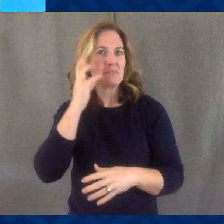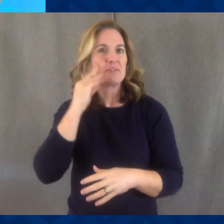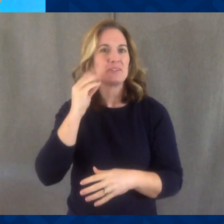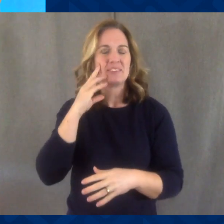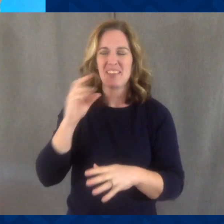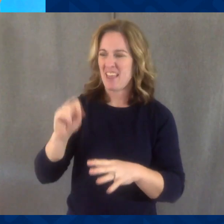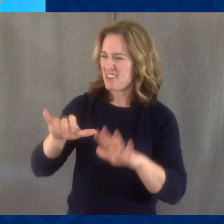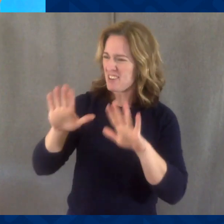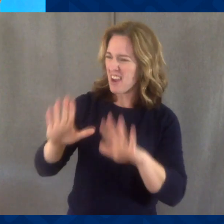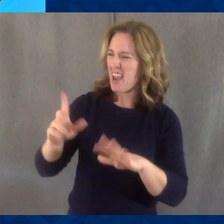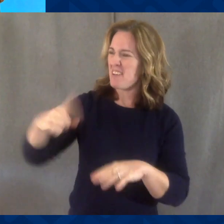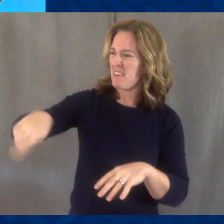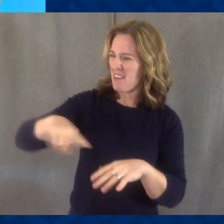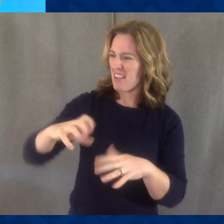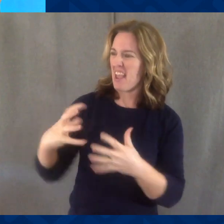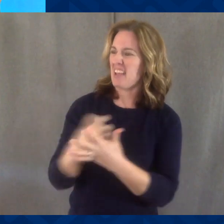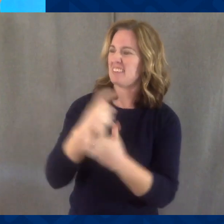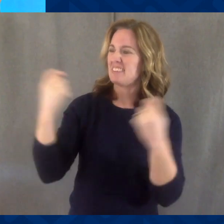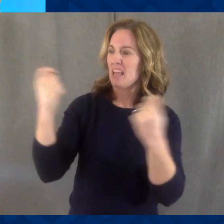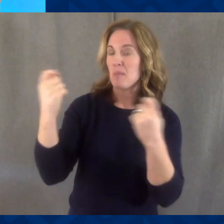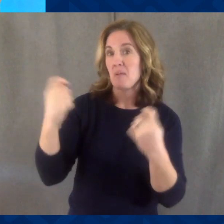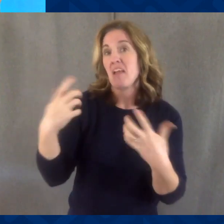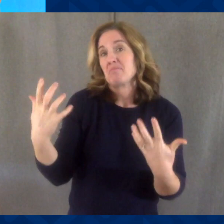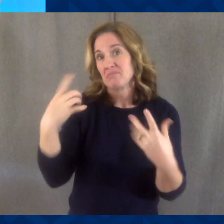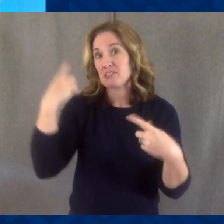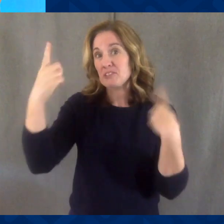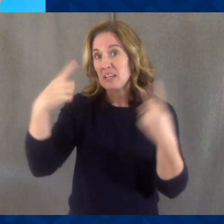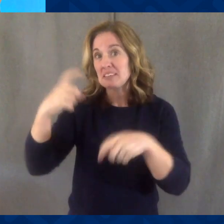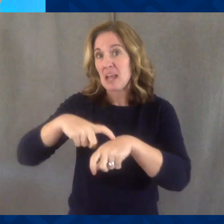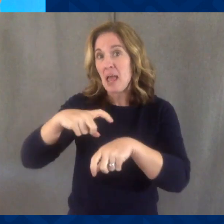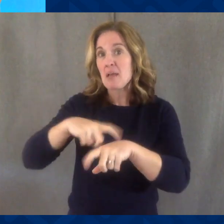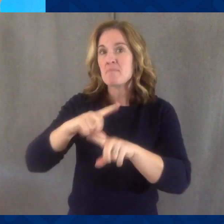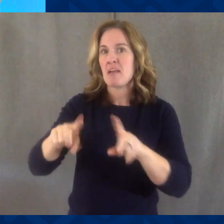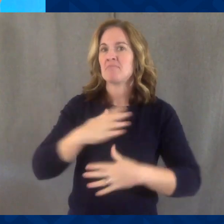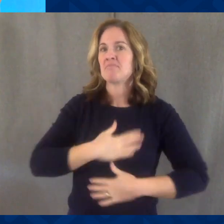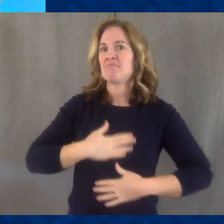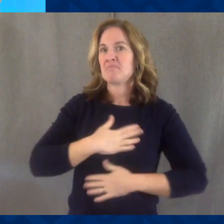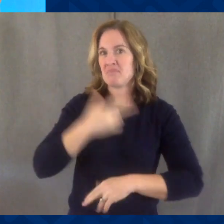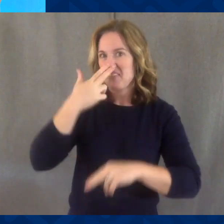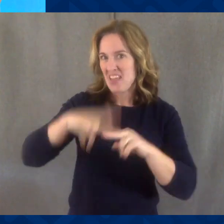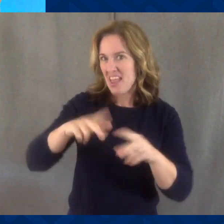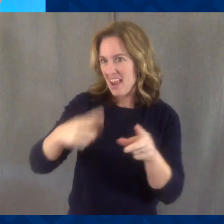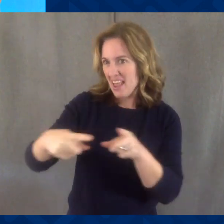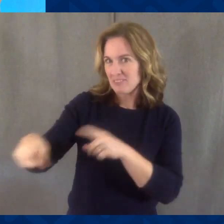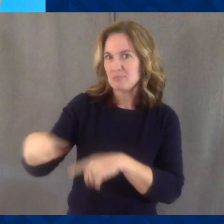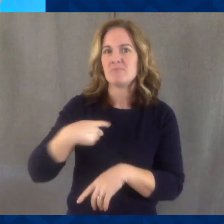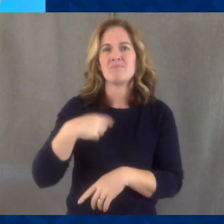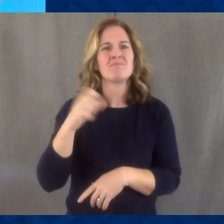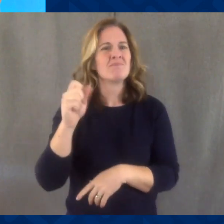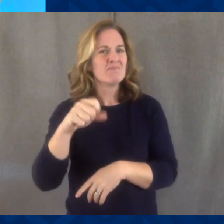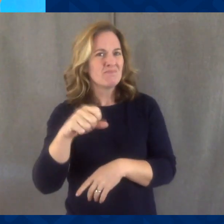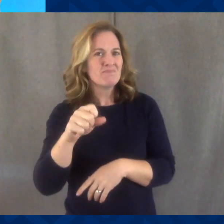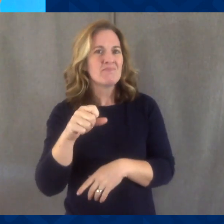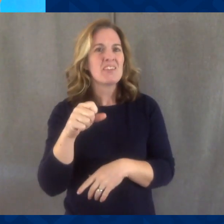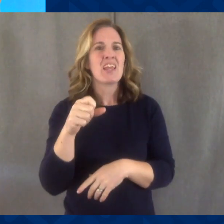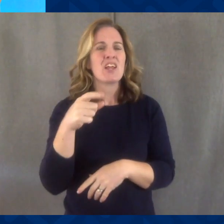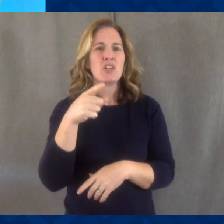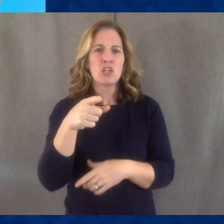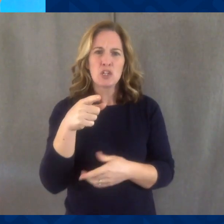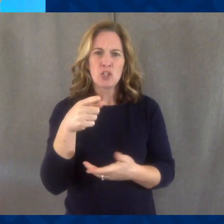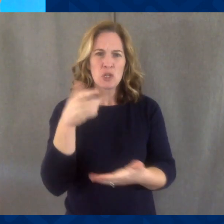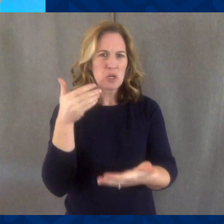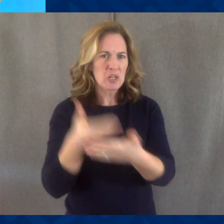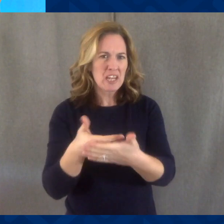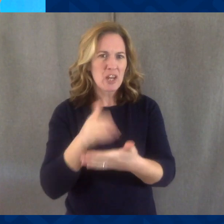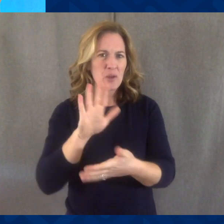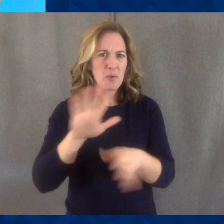yes. In the midst of crazy times, something really fun in your life. Oh, heck yeah. And isn't it aren't you close to your